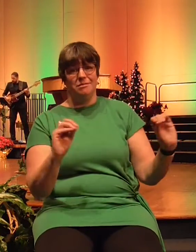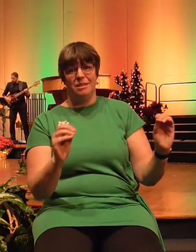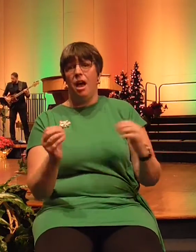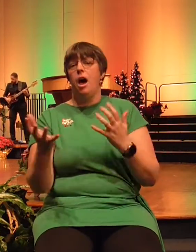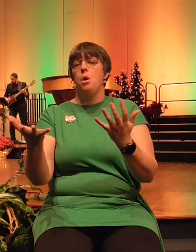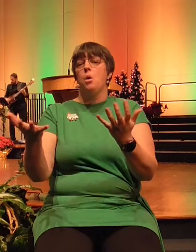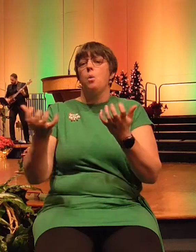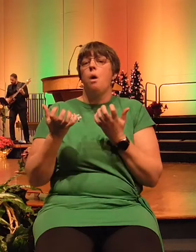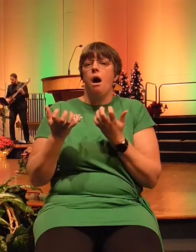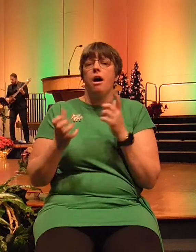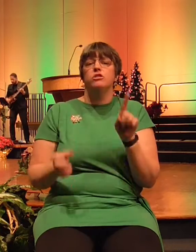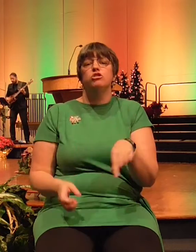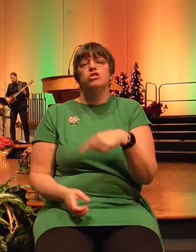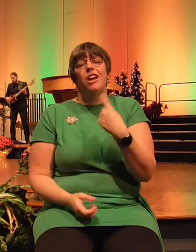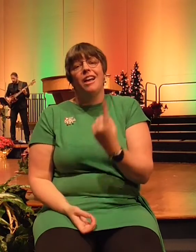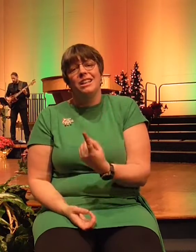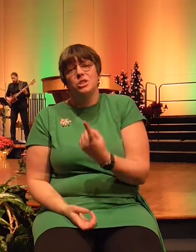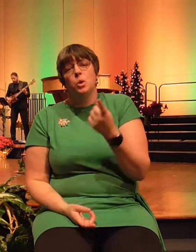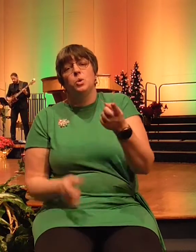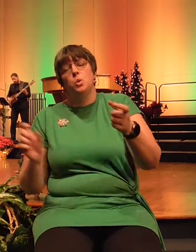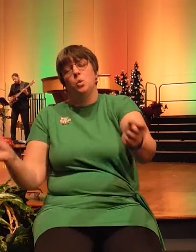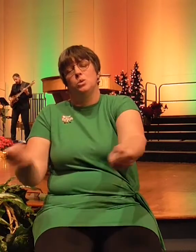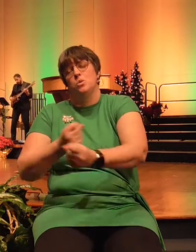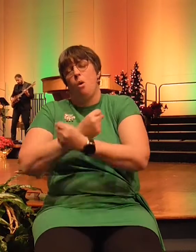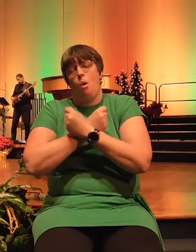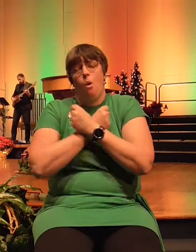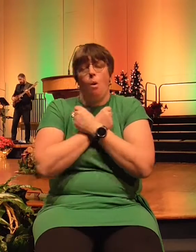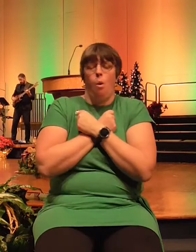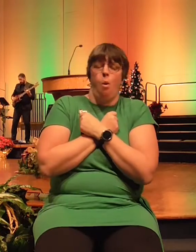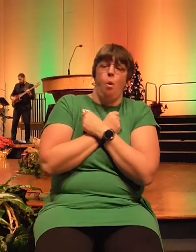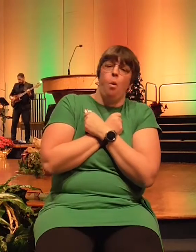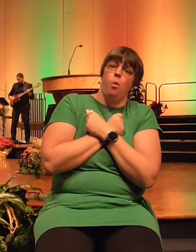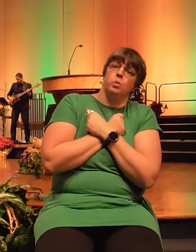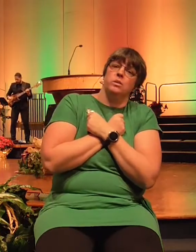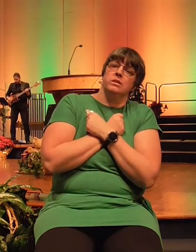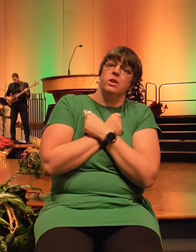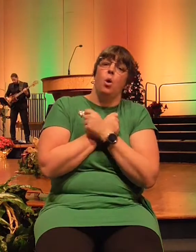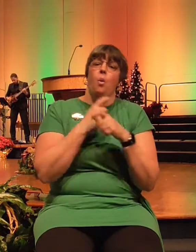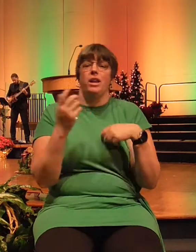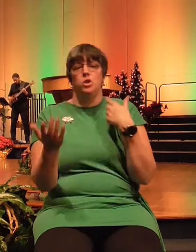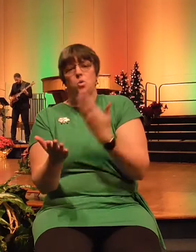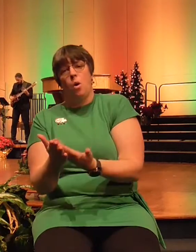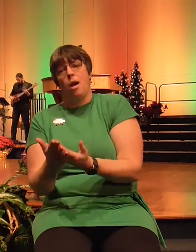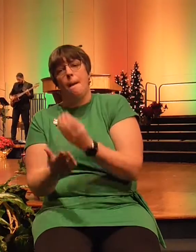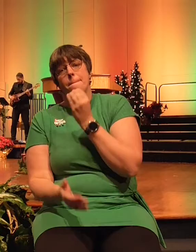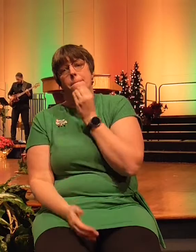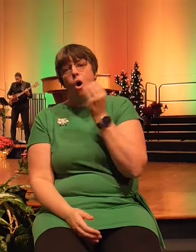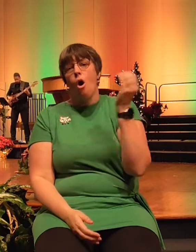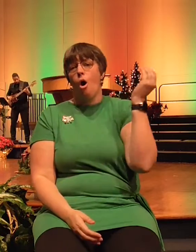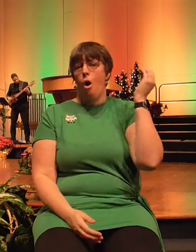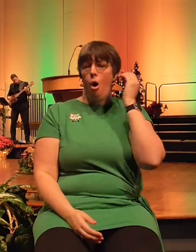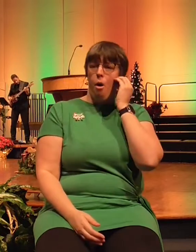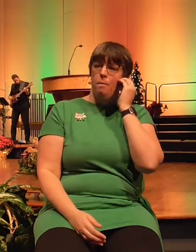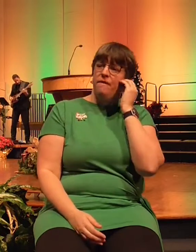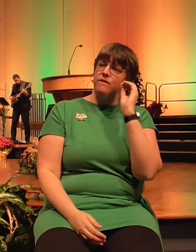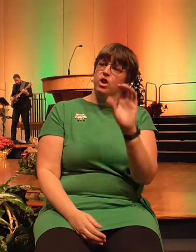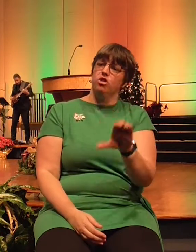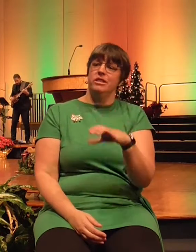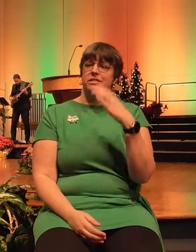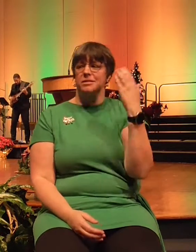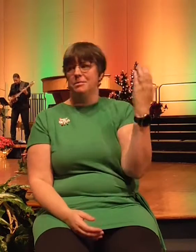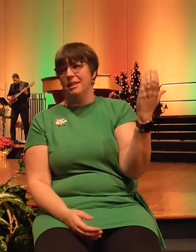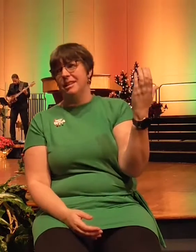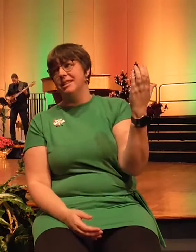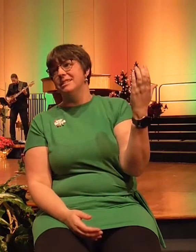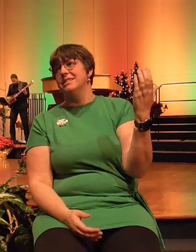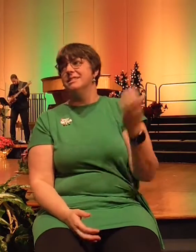I want is you to hold when you come home